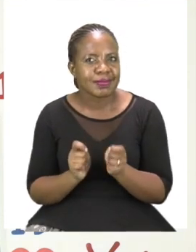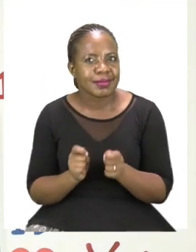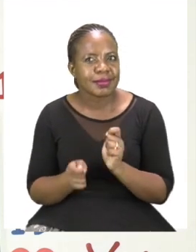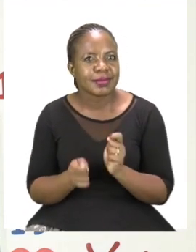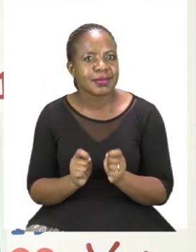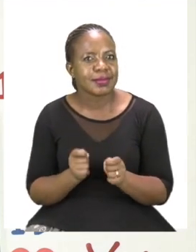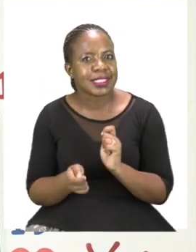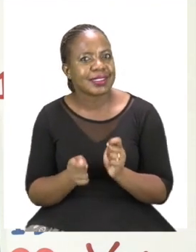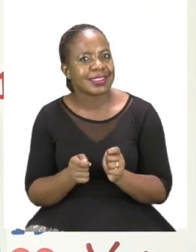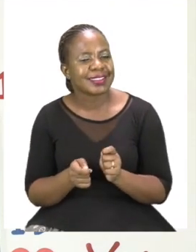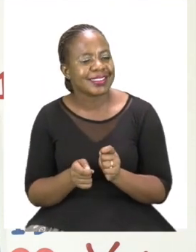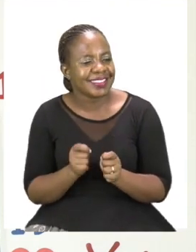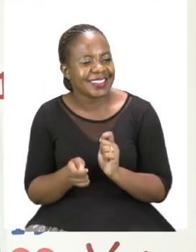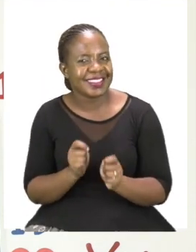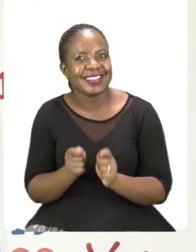Zoshi!